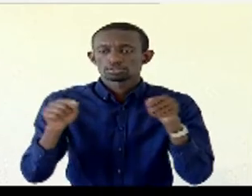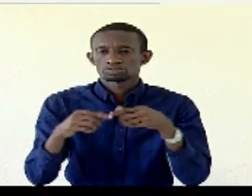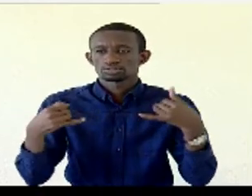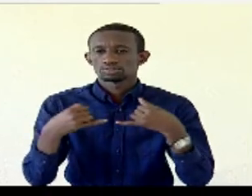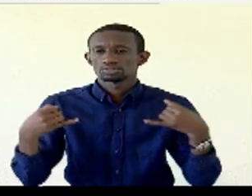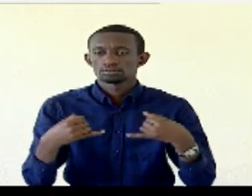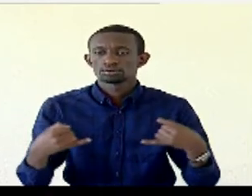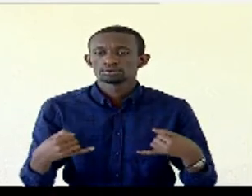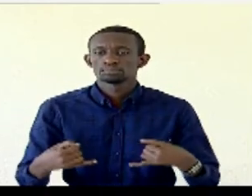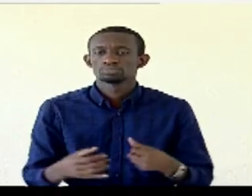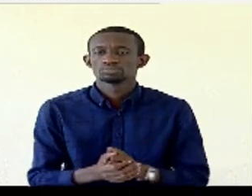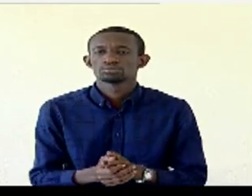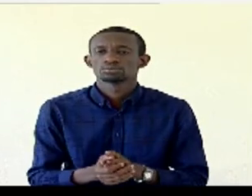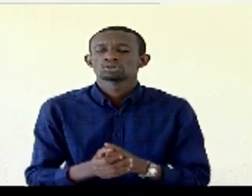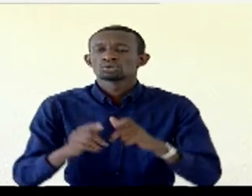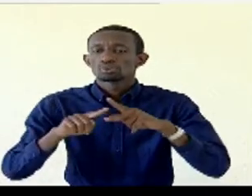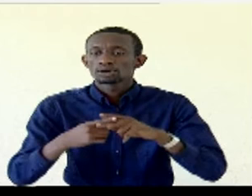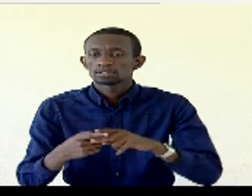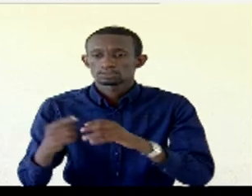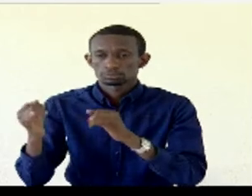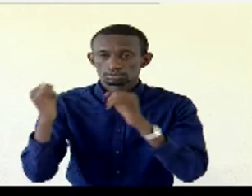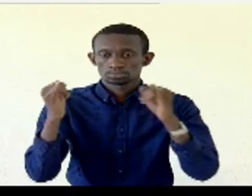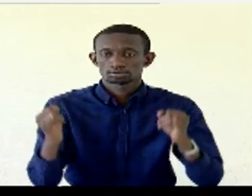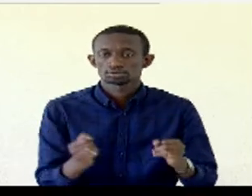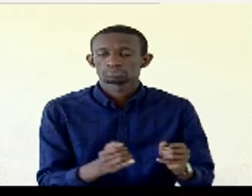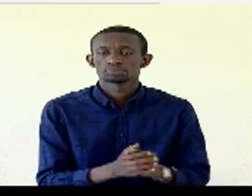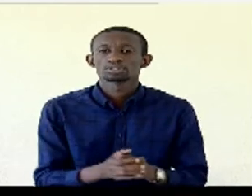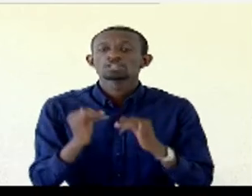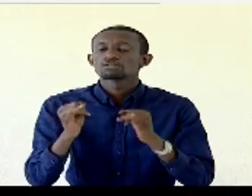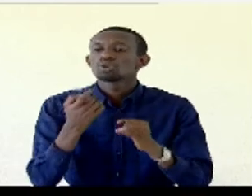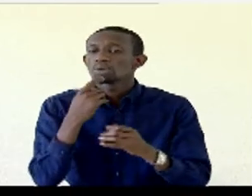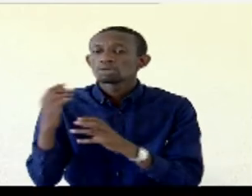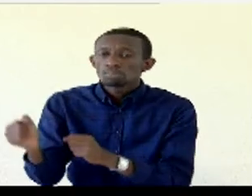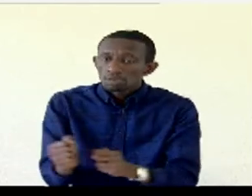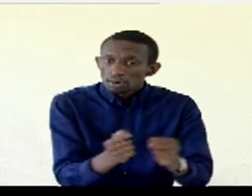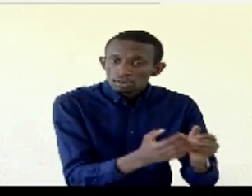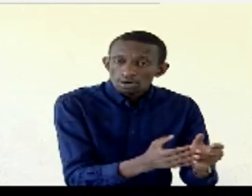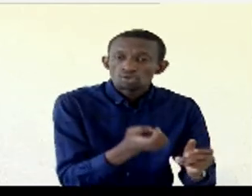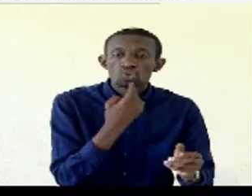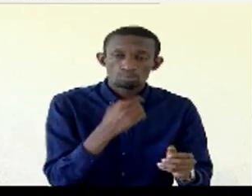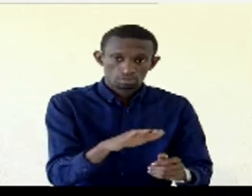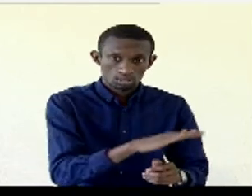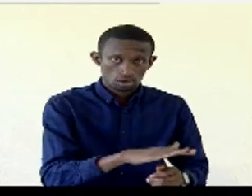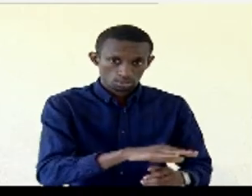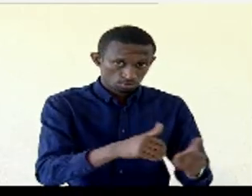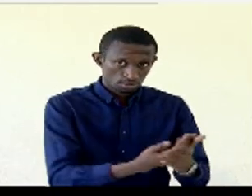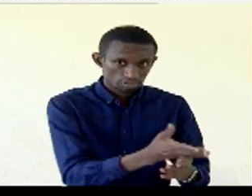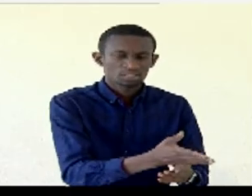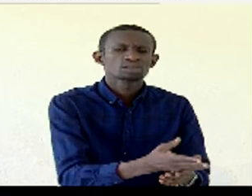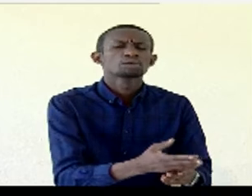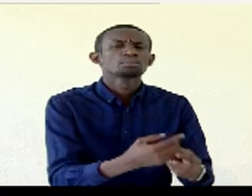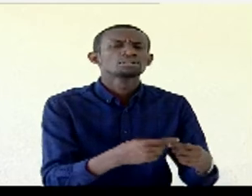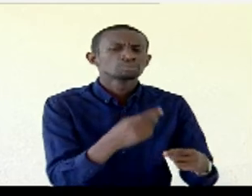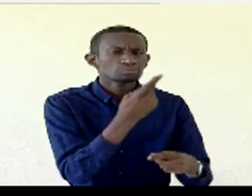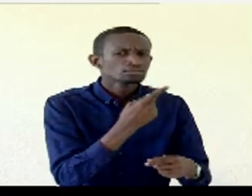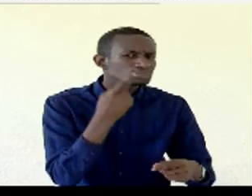then you put clothes on, and then they start moving as they dry. If you want to move them because you need a position to put other clothes, exactly